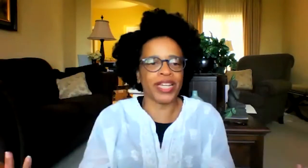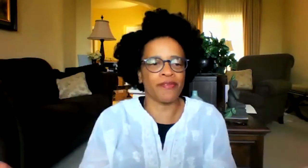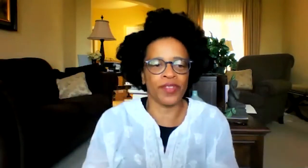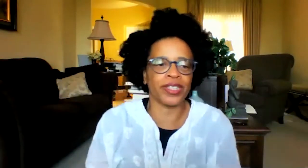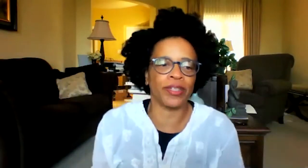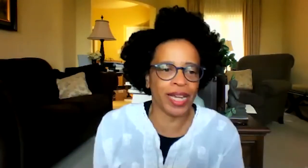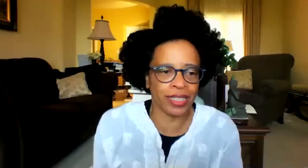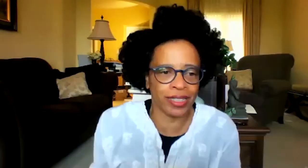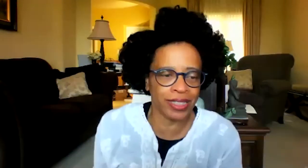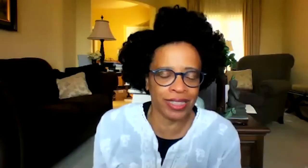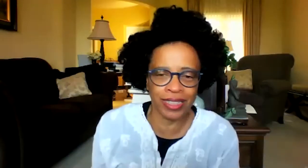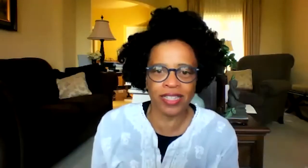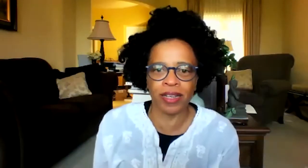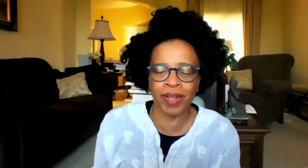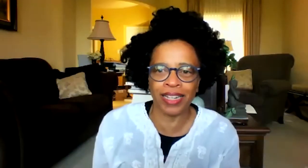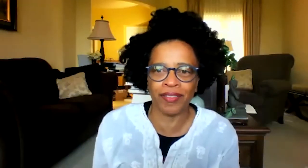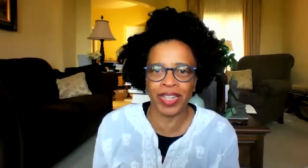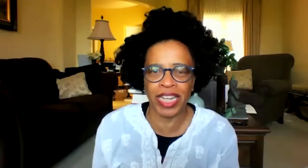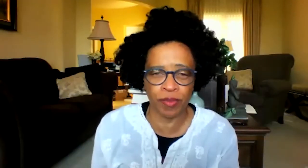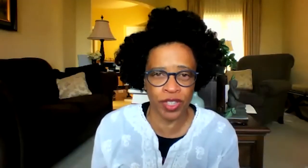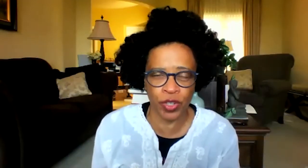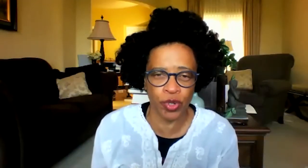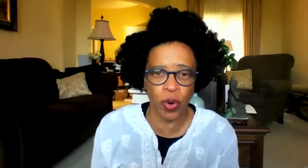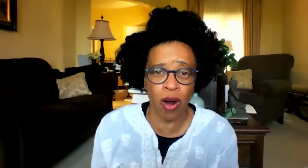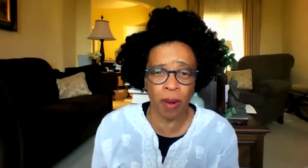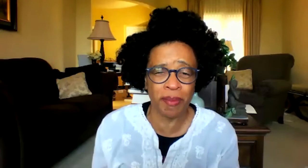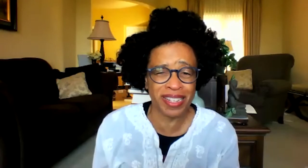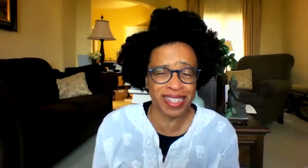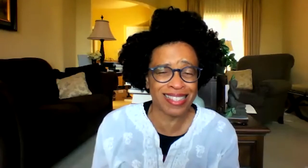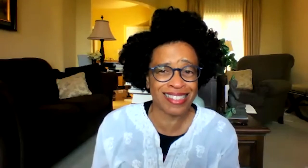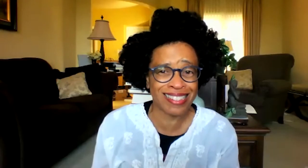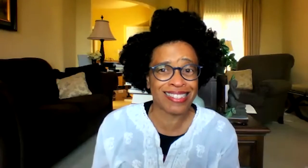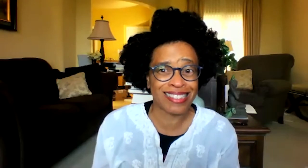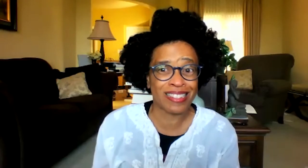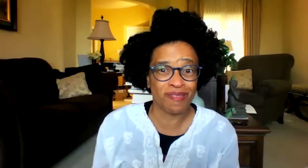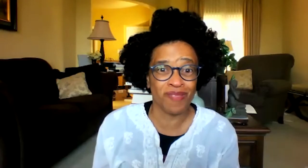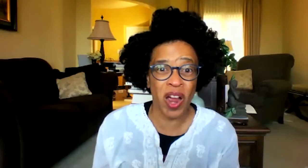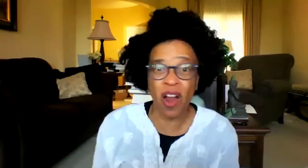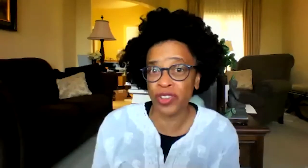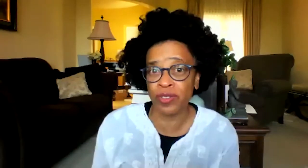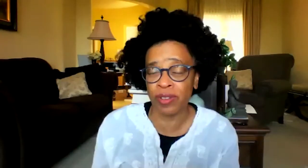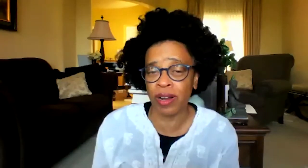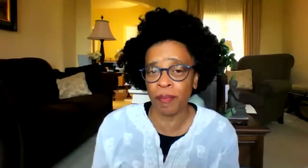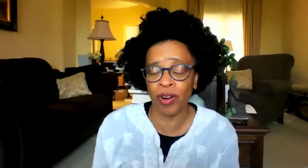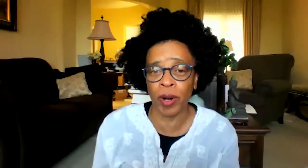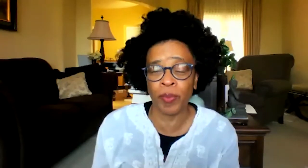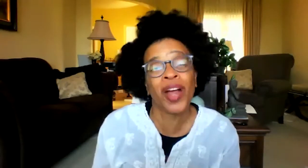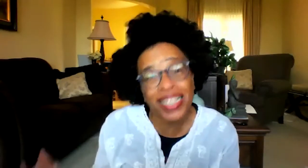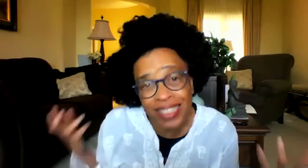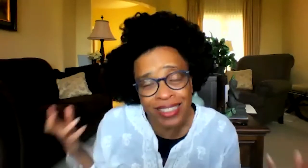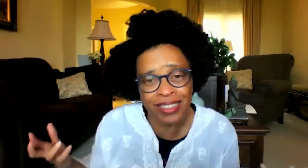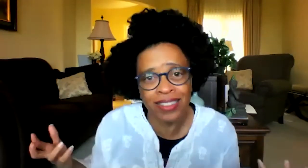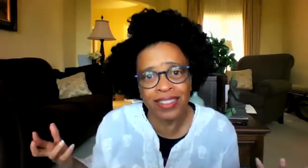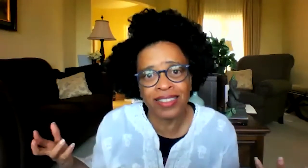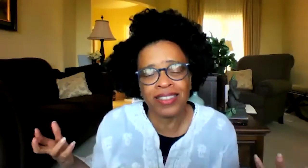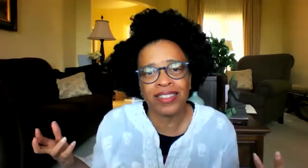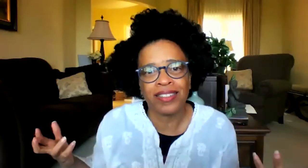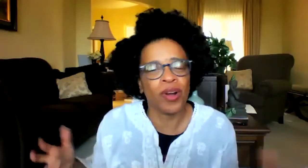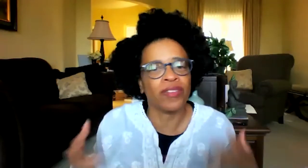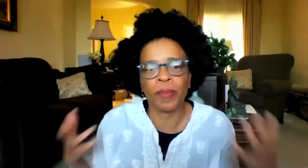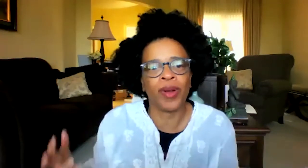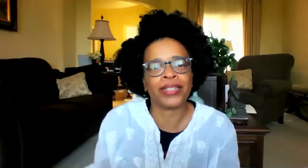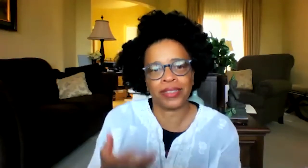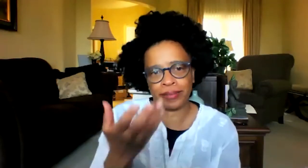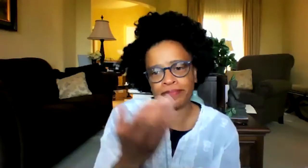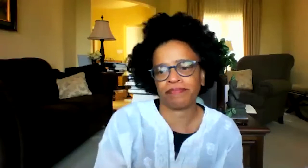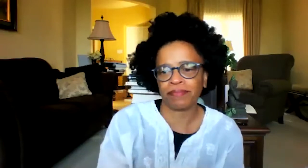then we can really readily see that some kind of engagement with social harm is our part of our practice.